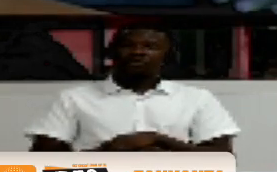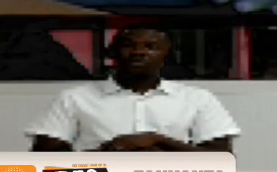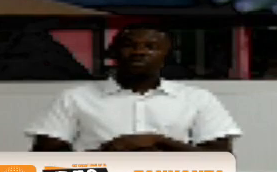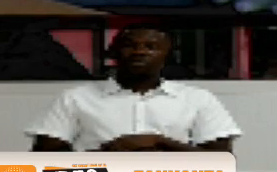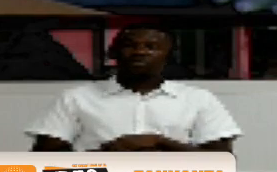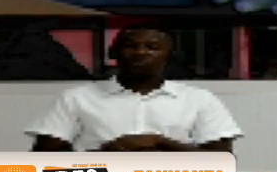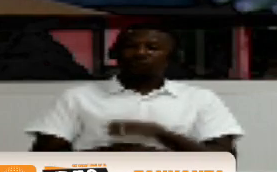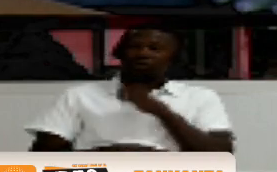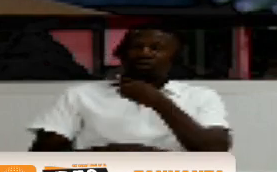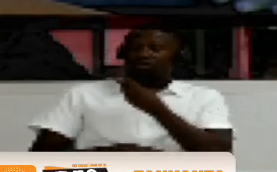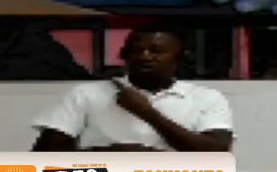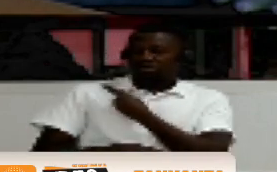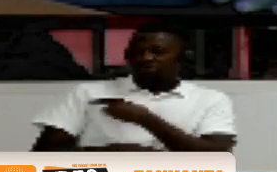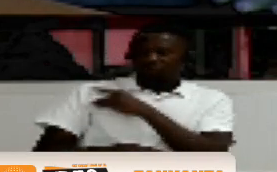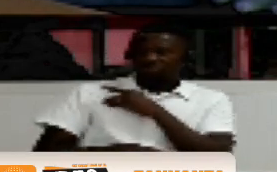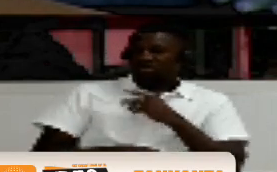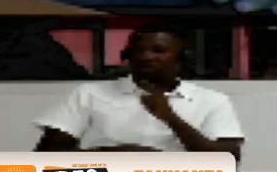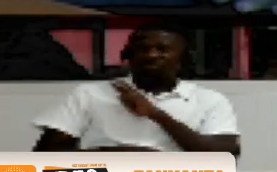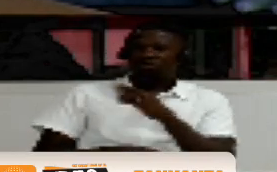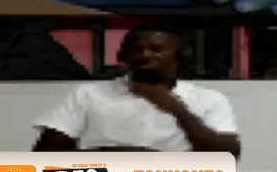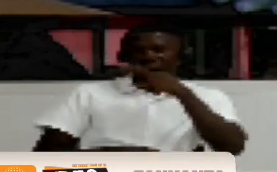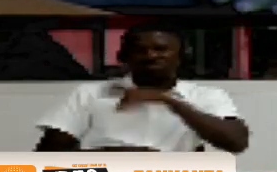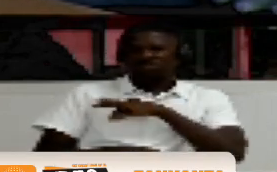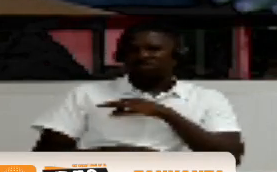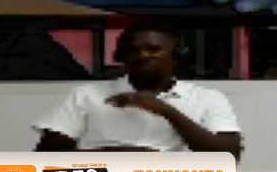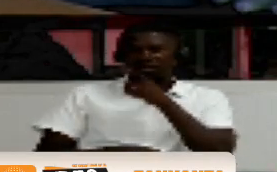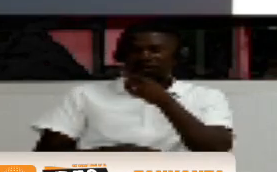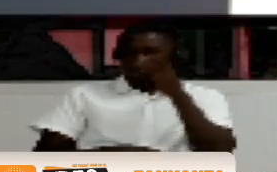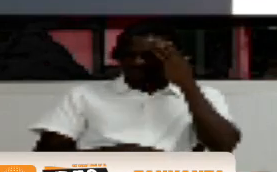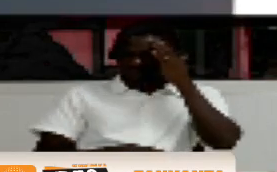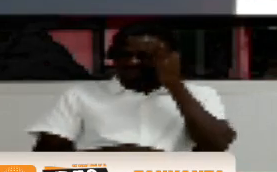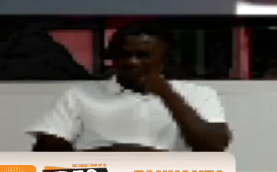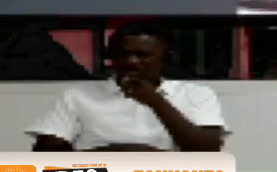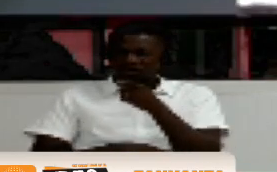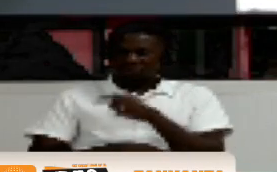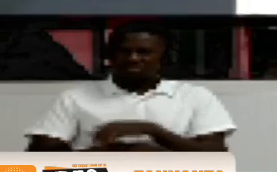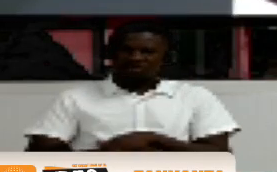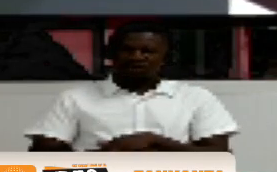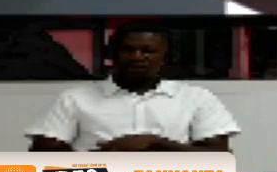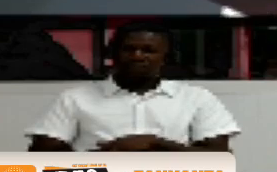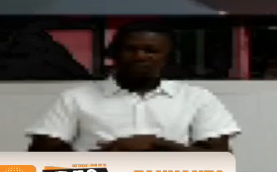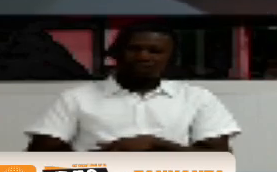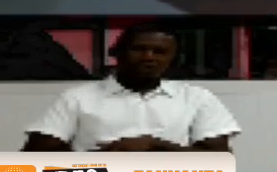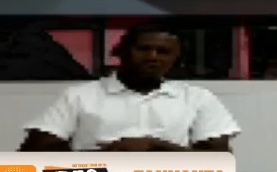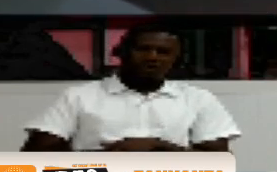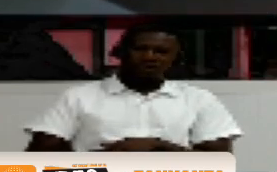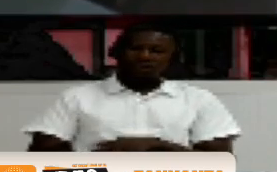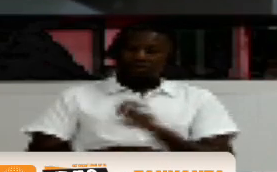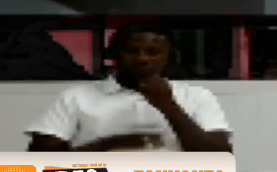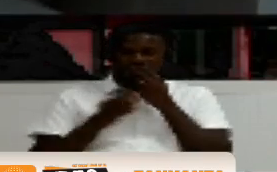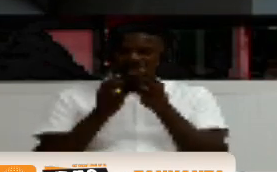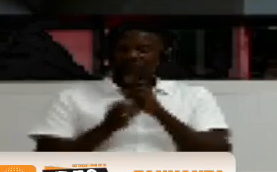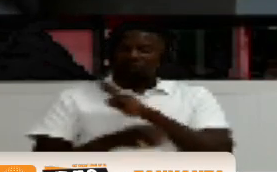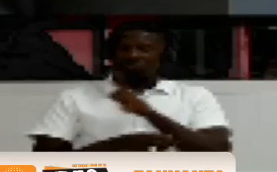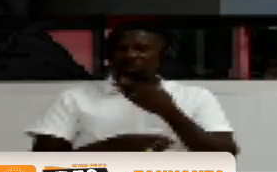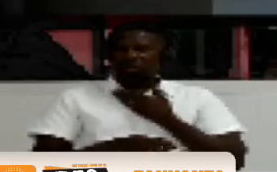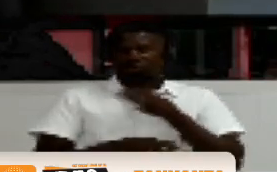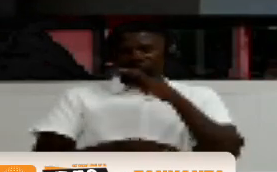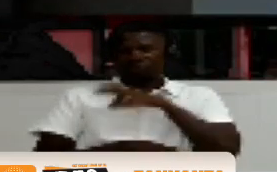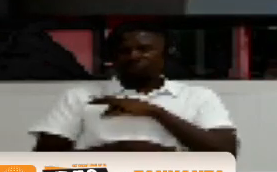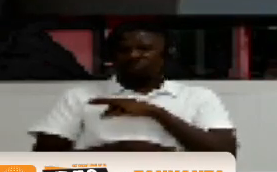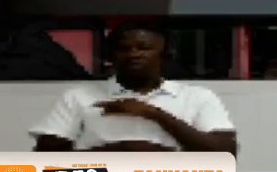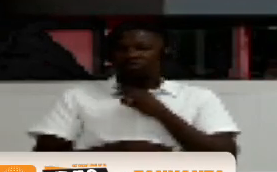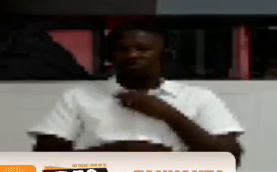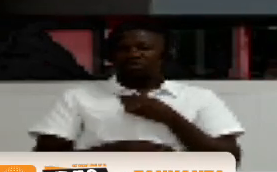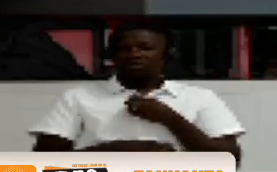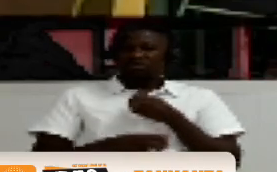no benefit as far as you were concerned? I would not say it did not have any benefit. The therapy,